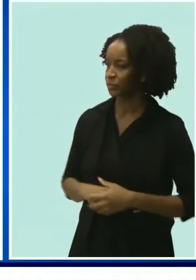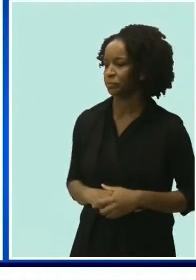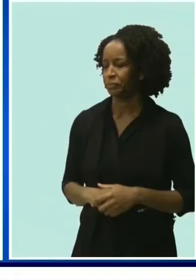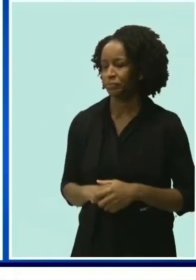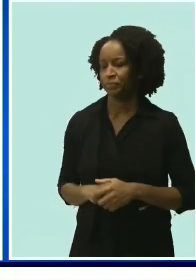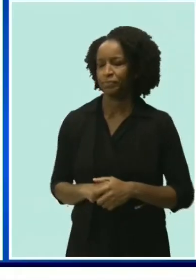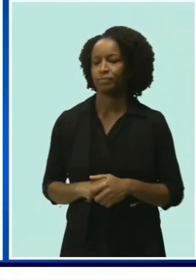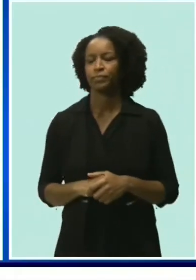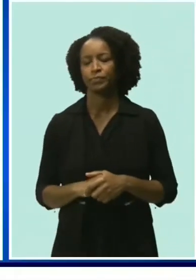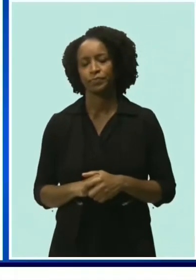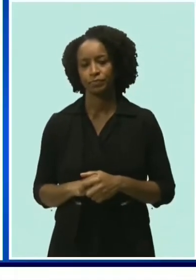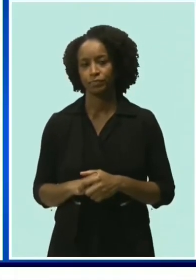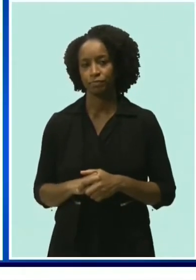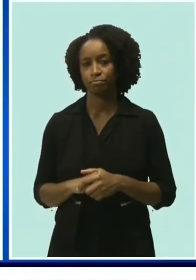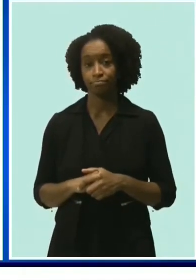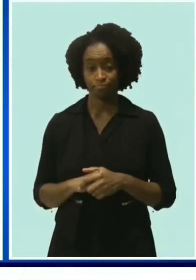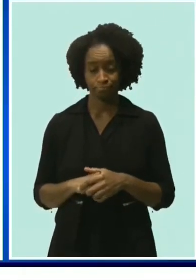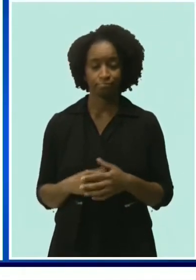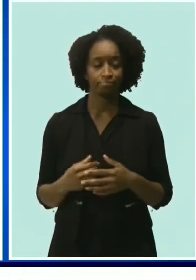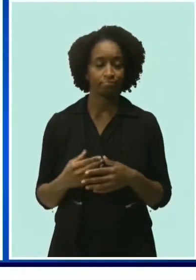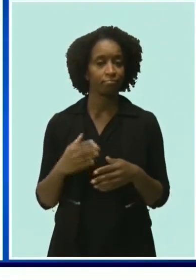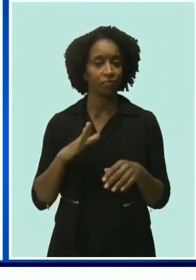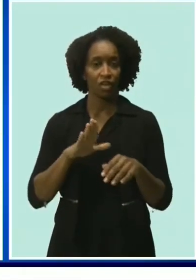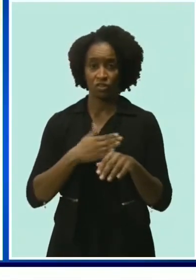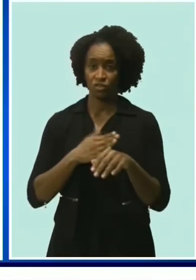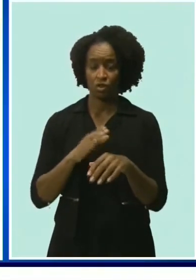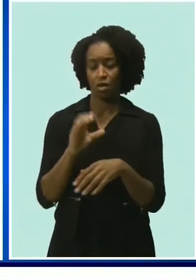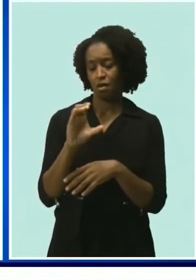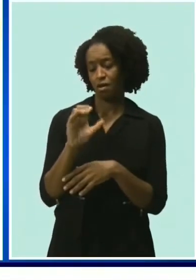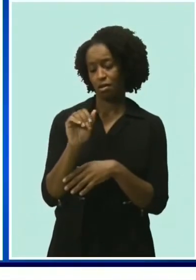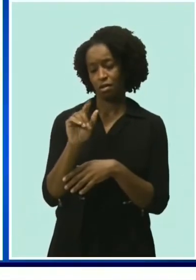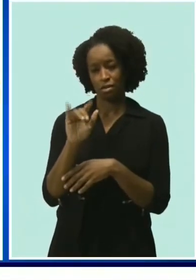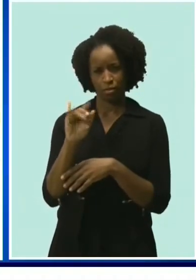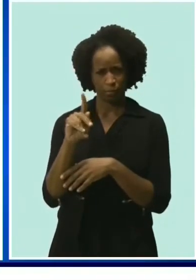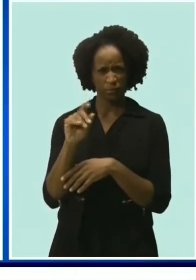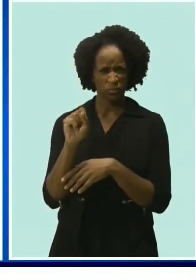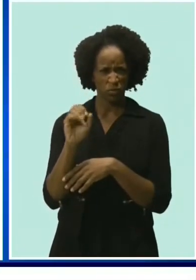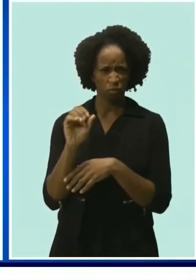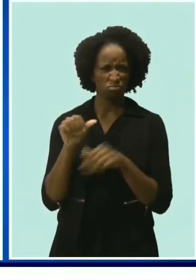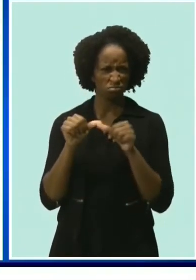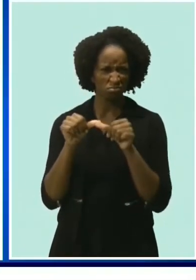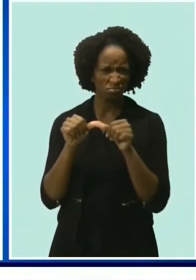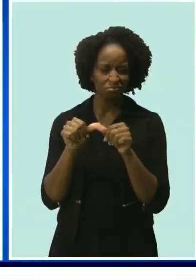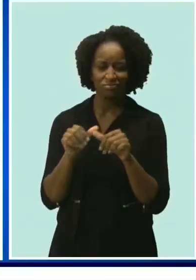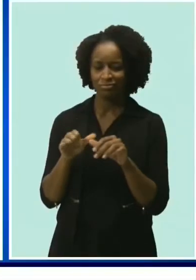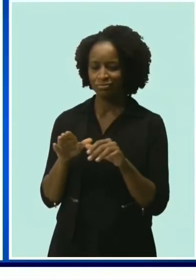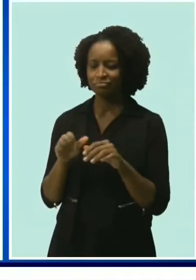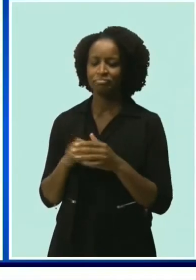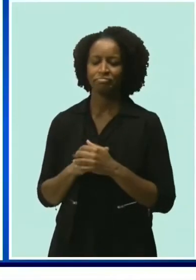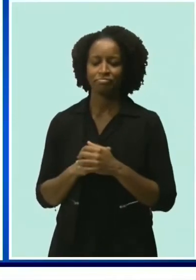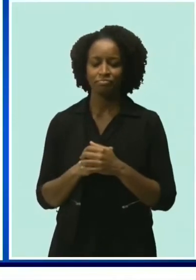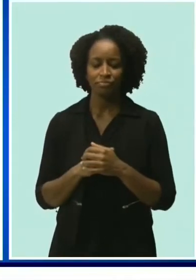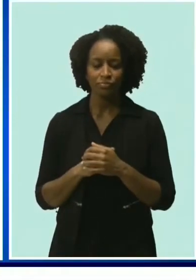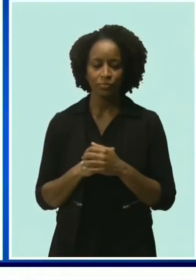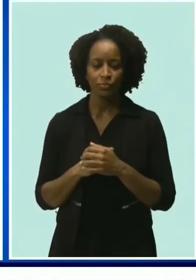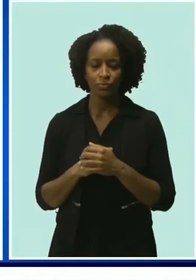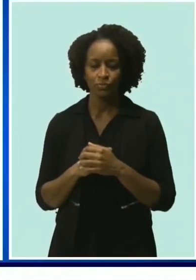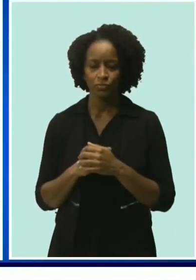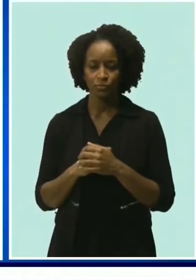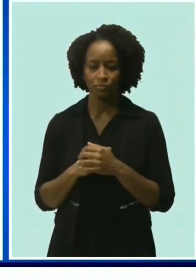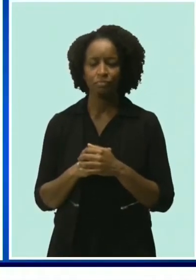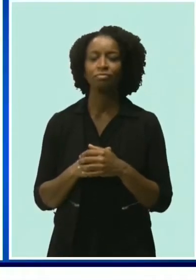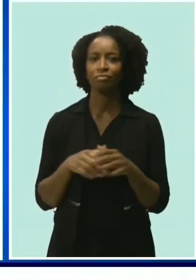Where they gone, where they gone? The characters of the city. And of course, there were some